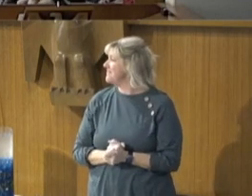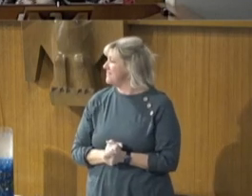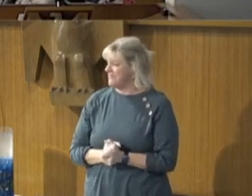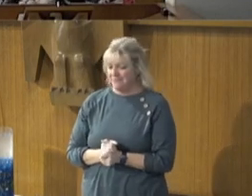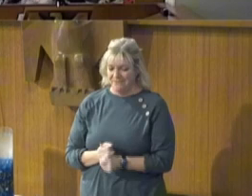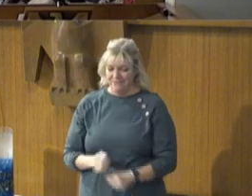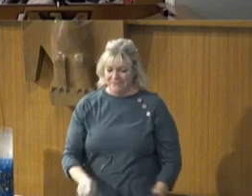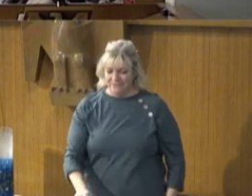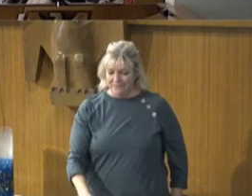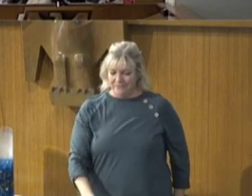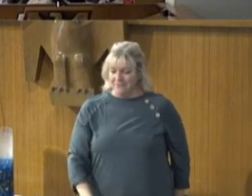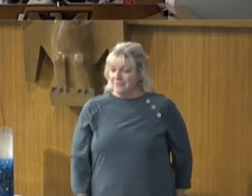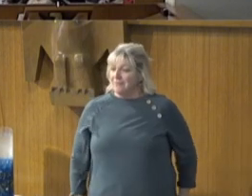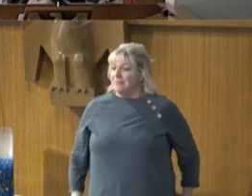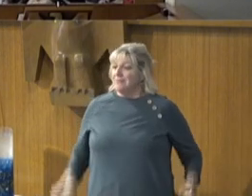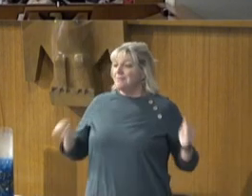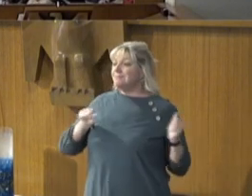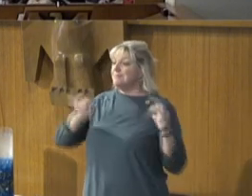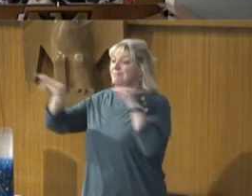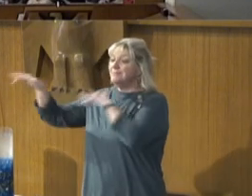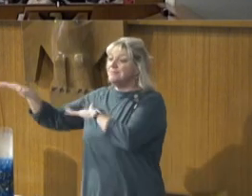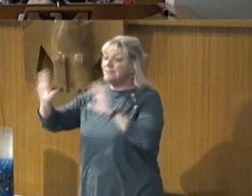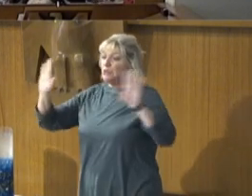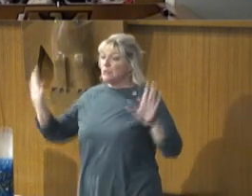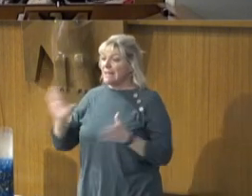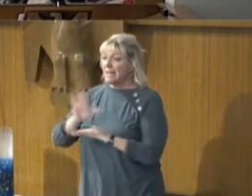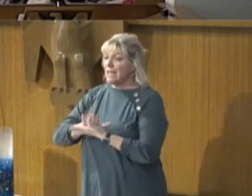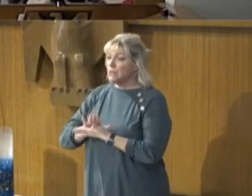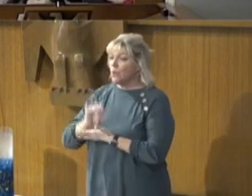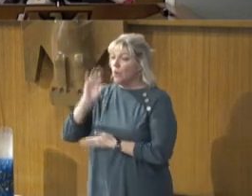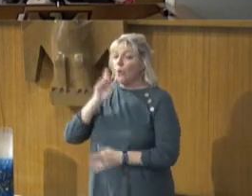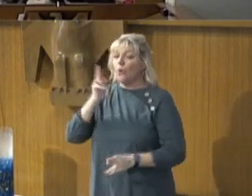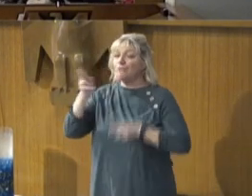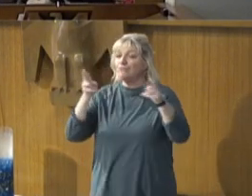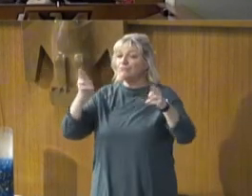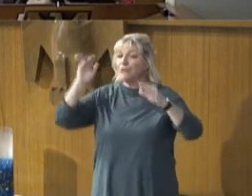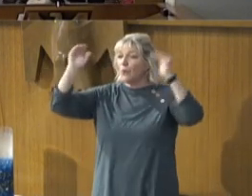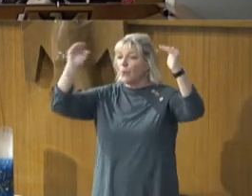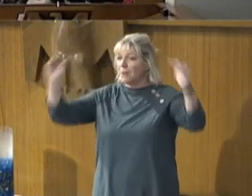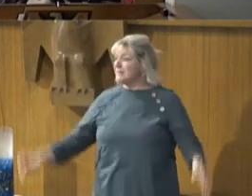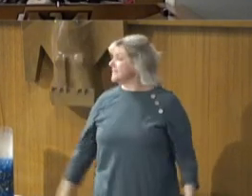amen. All right, we are off to Sunday school, or you can go sit back with your grown-ups.